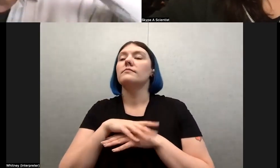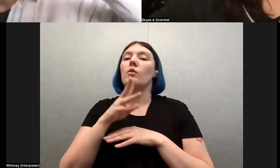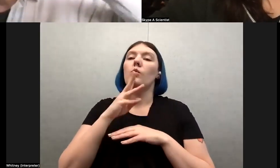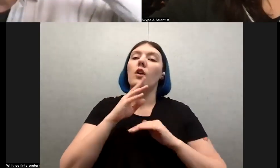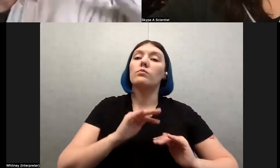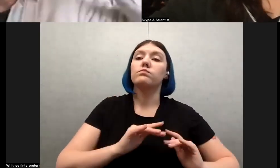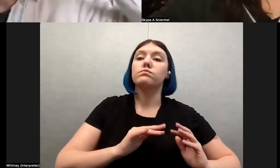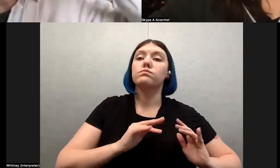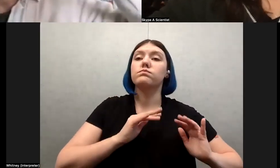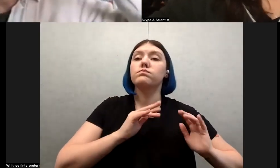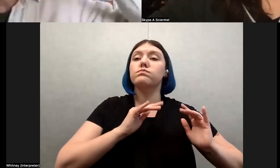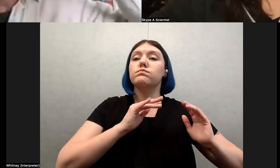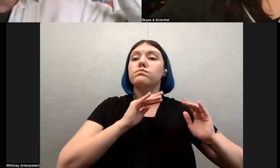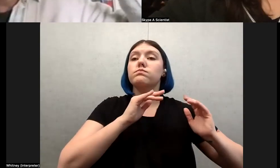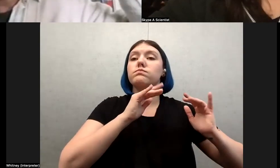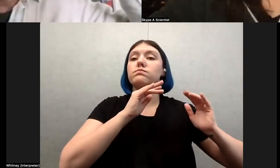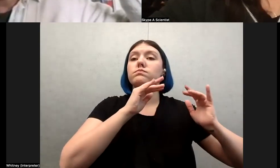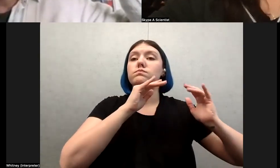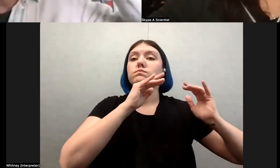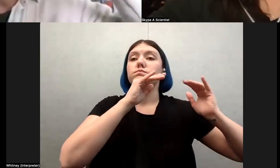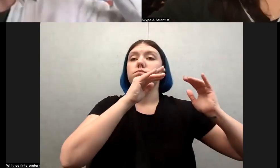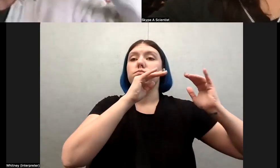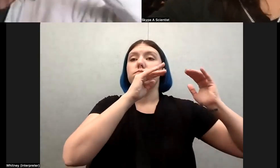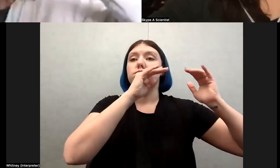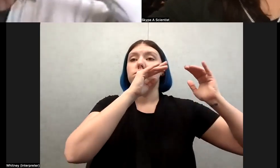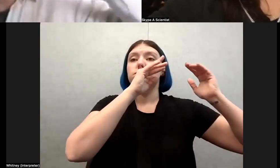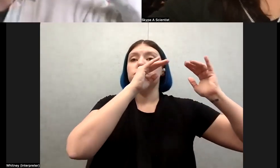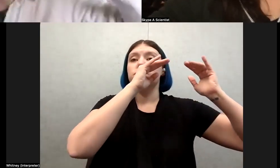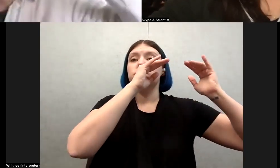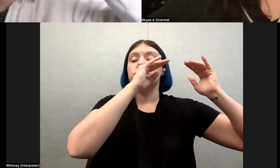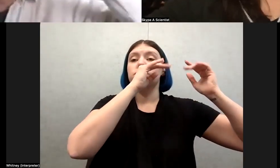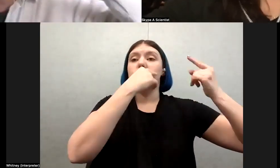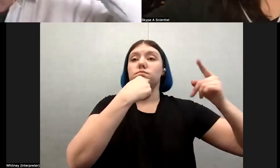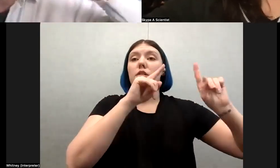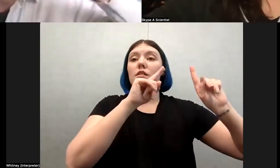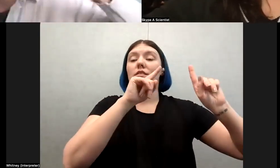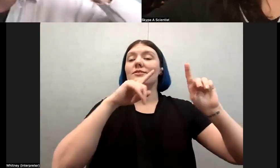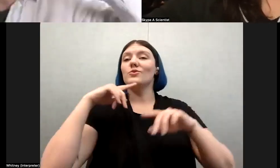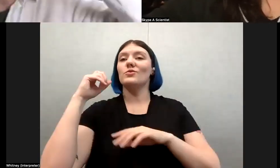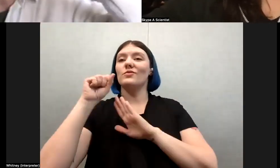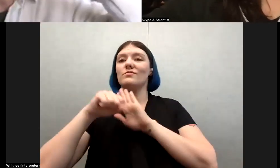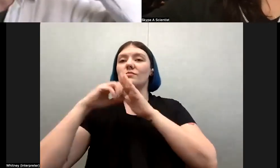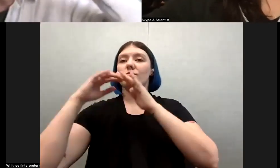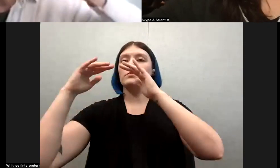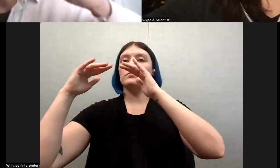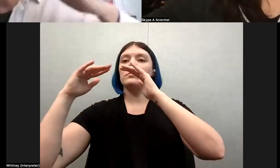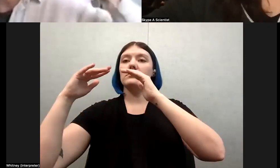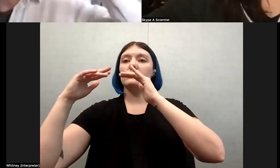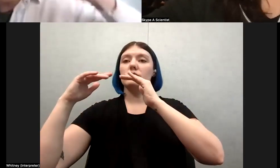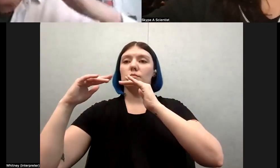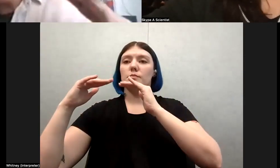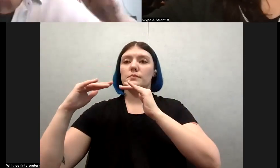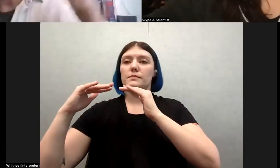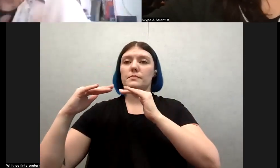and they rise and they rise, and the water gets deeper and deeper and deeper. And then in the dry season, the water levels, they go down,